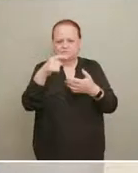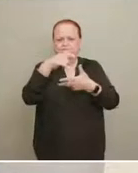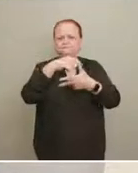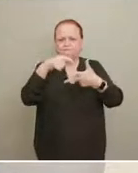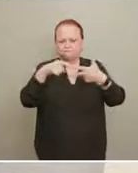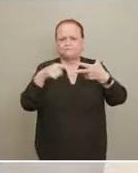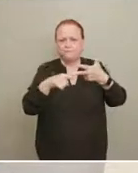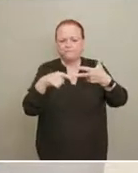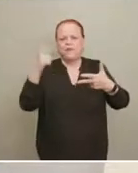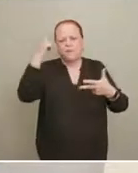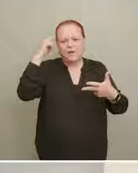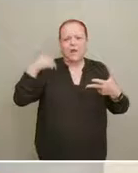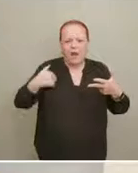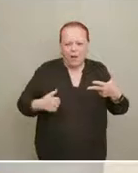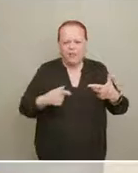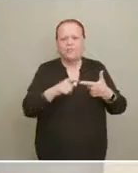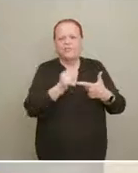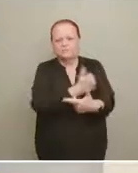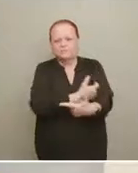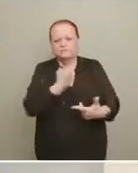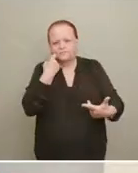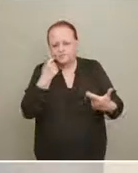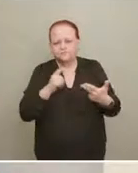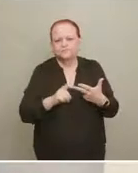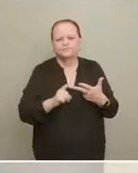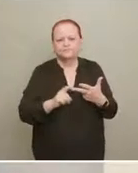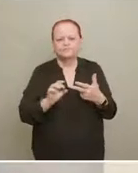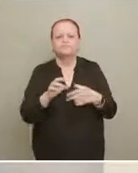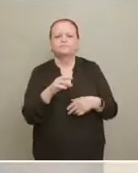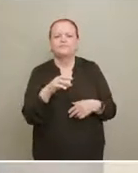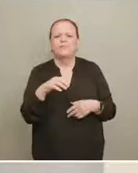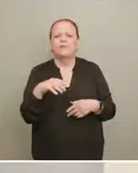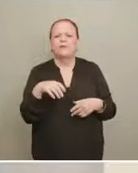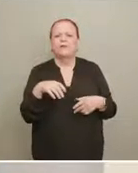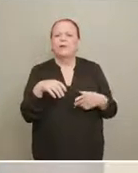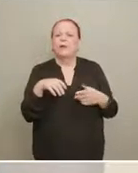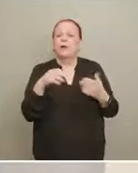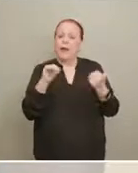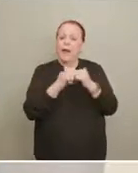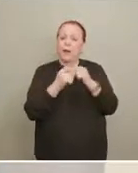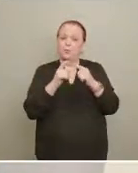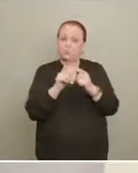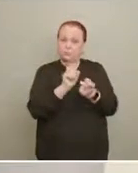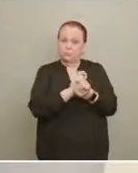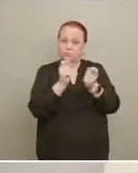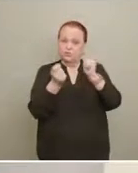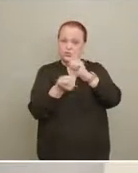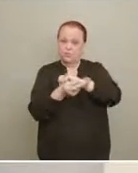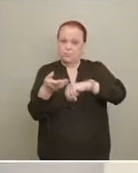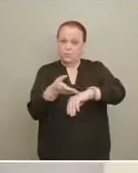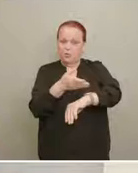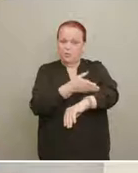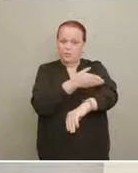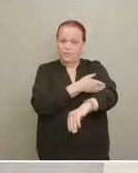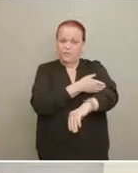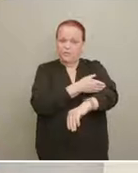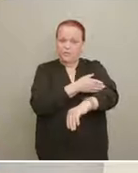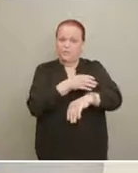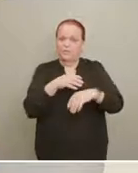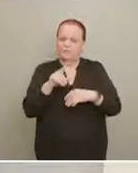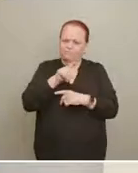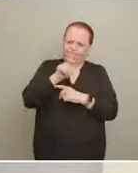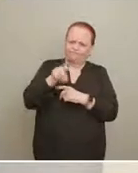touched on this a little bit, but how is Be Well transforming the mental health system? How was it before, and how are you different